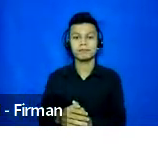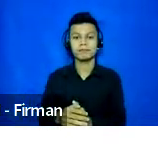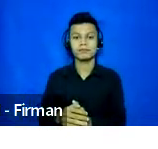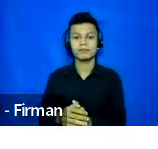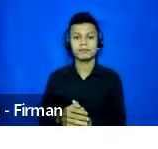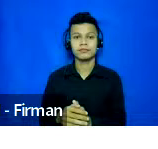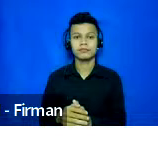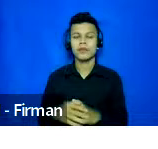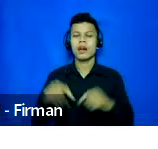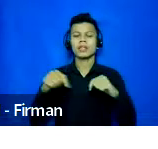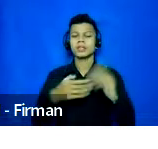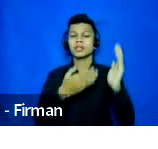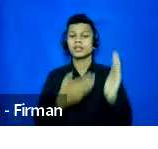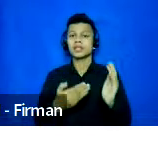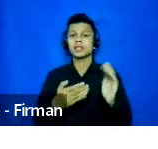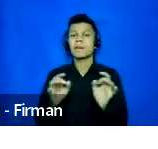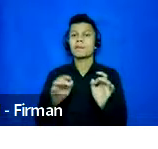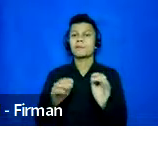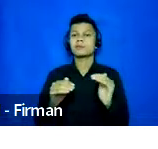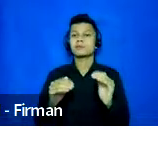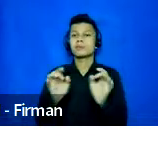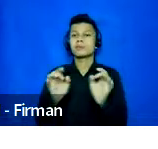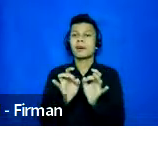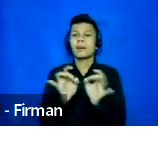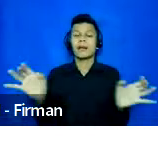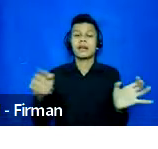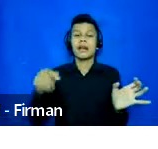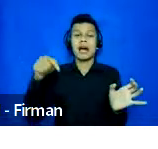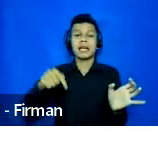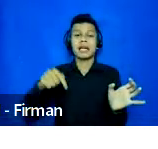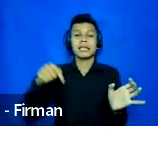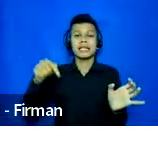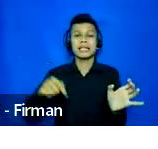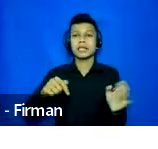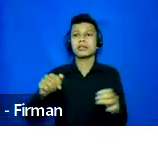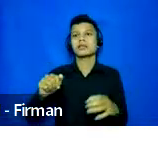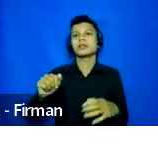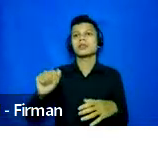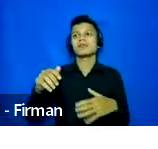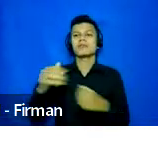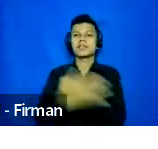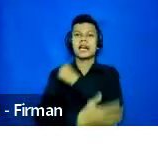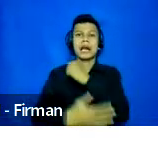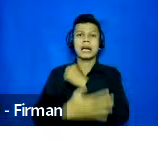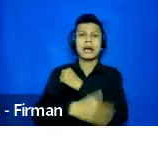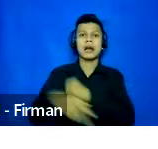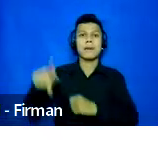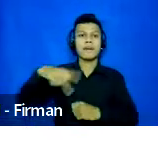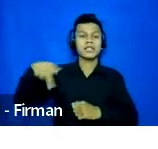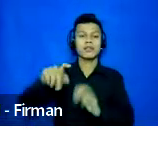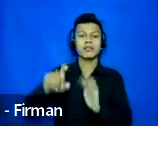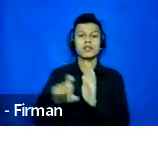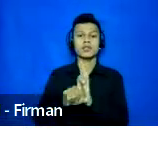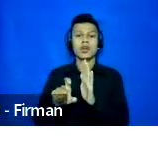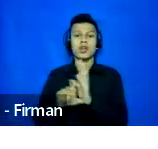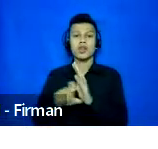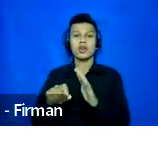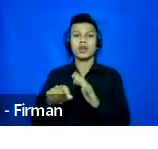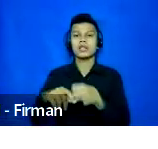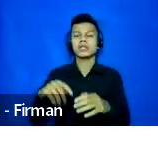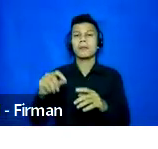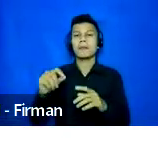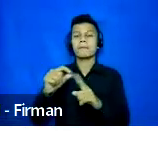disparities are the greatest in Pacific Islands countries. So for example, in Papua New Guinea,